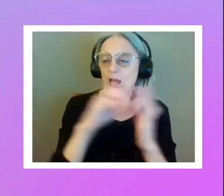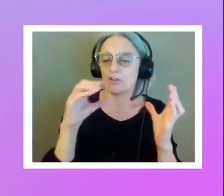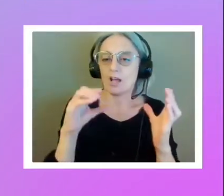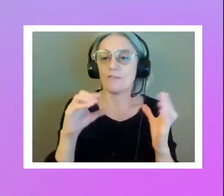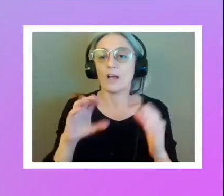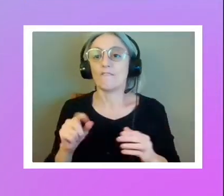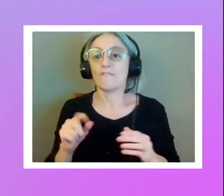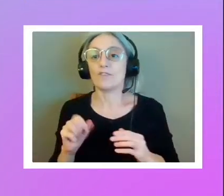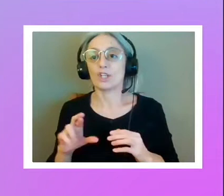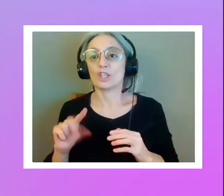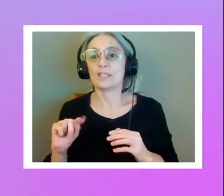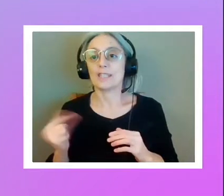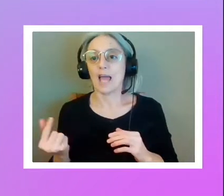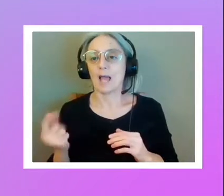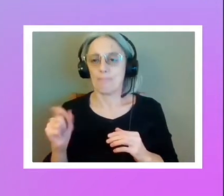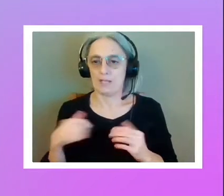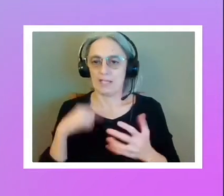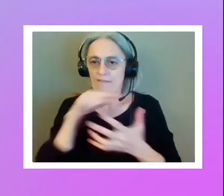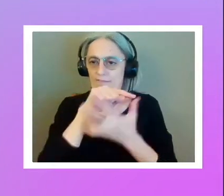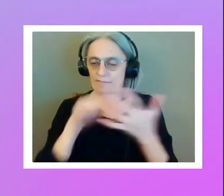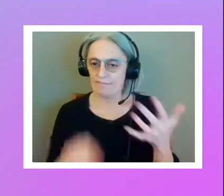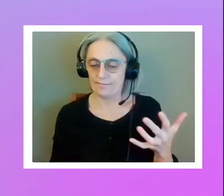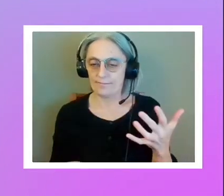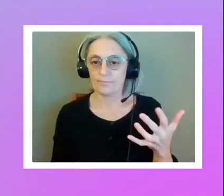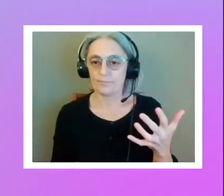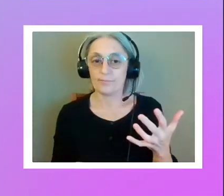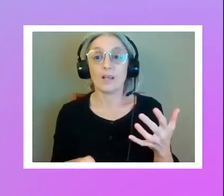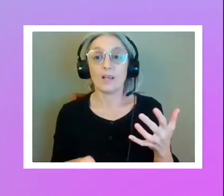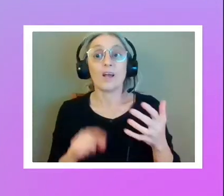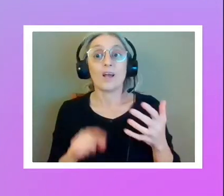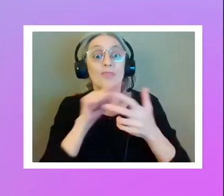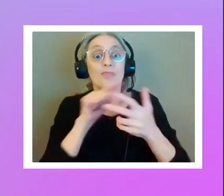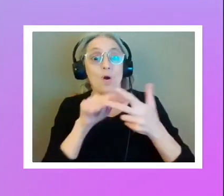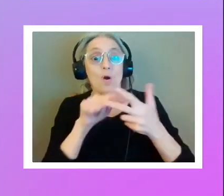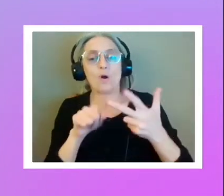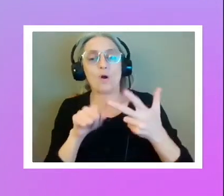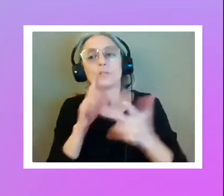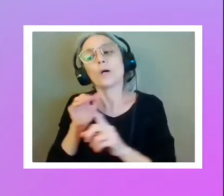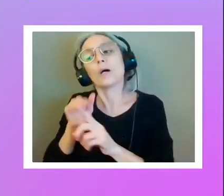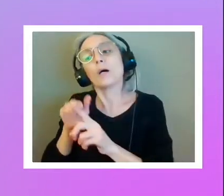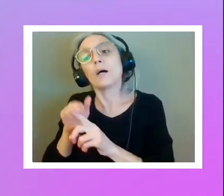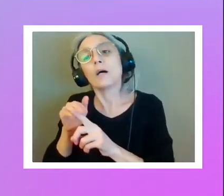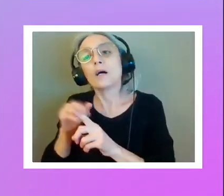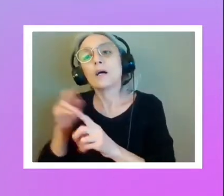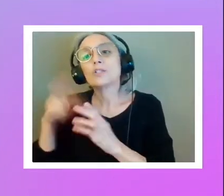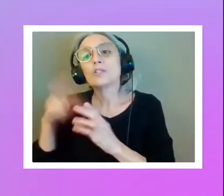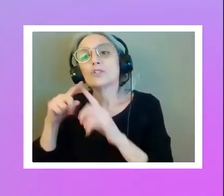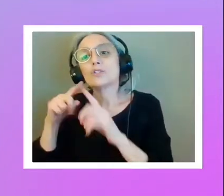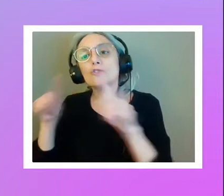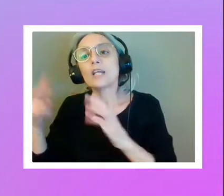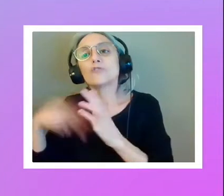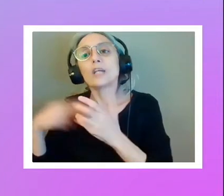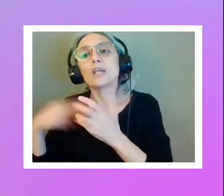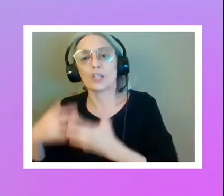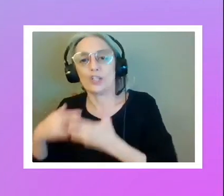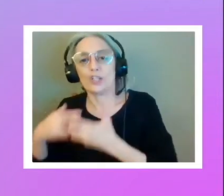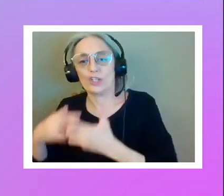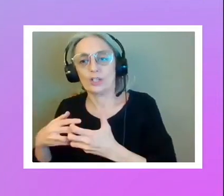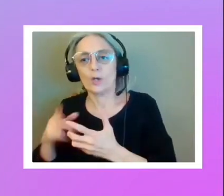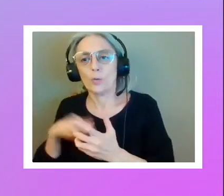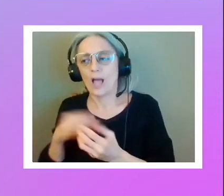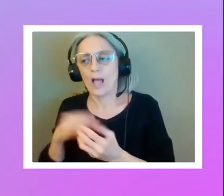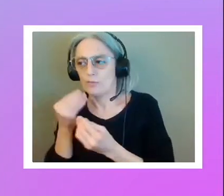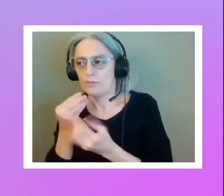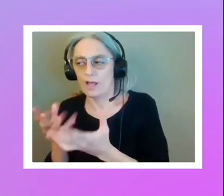tags. These tell the screen readers, and that's what we really want. We want the screen readers to know when to ignore something. We don't want the